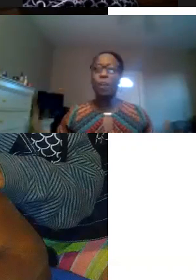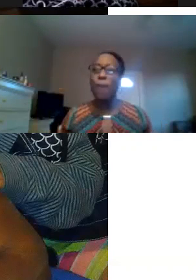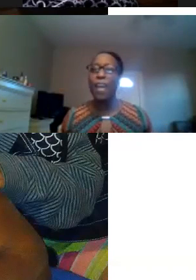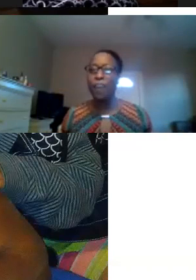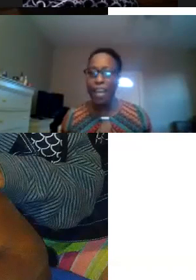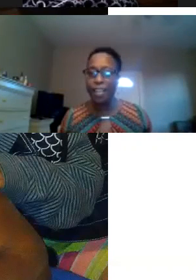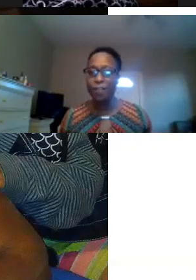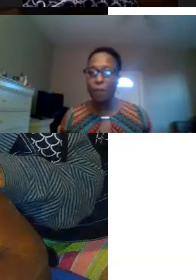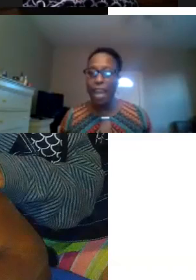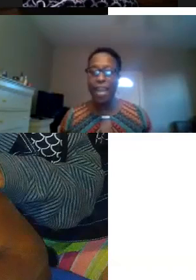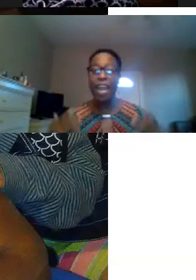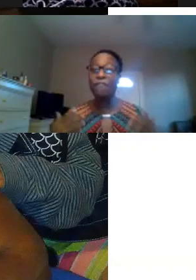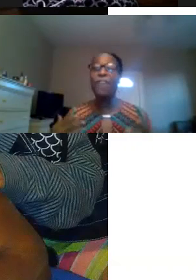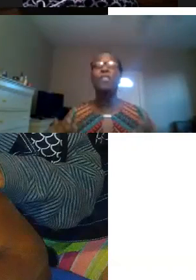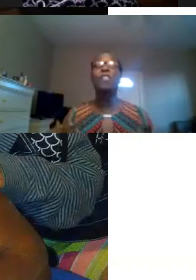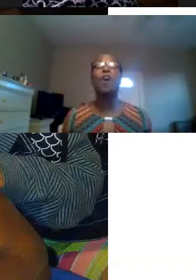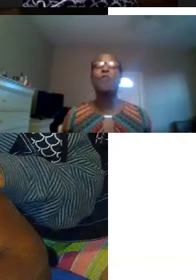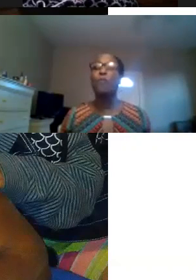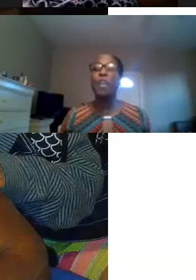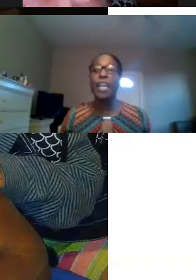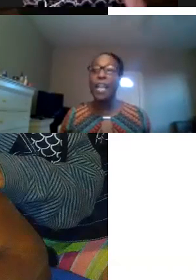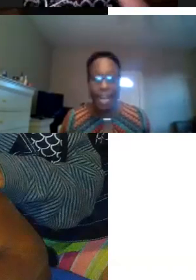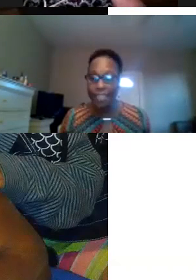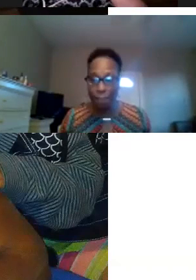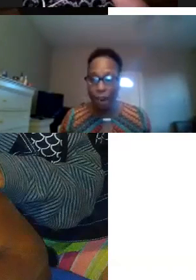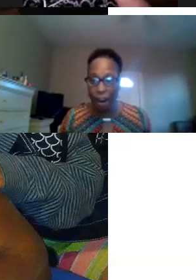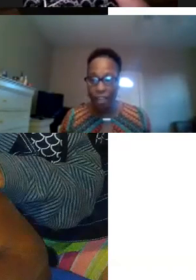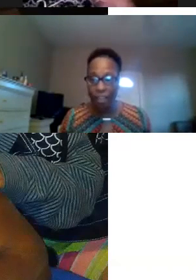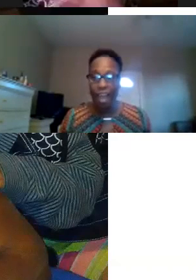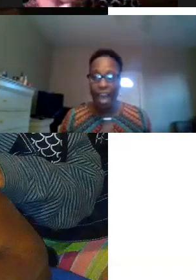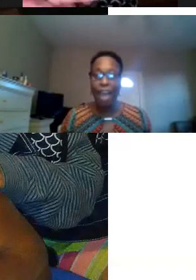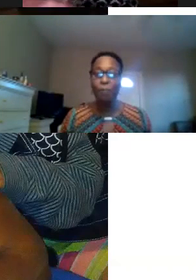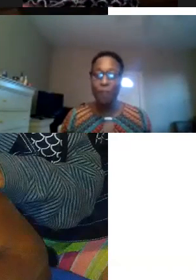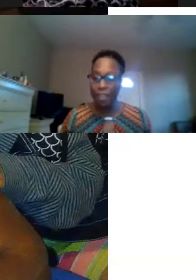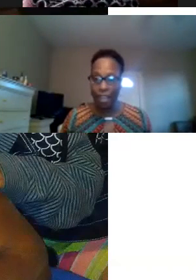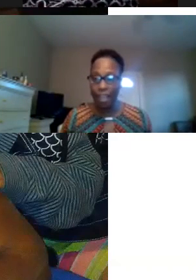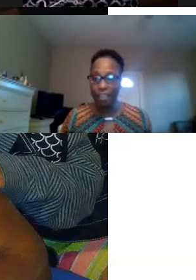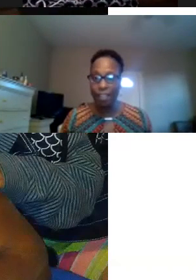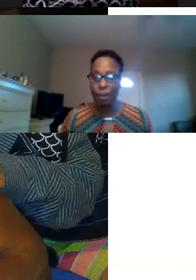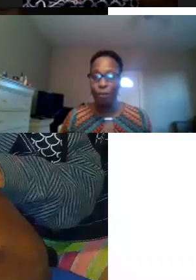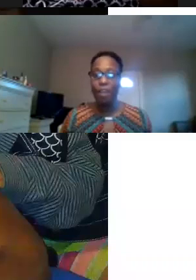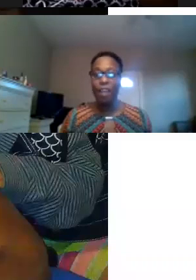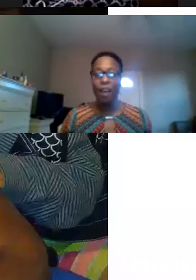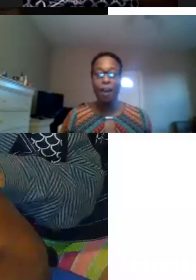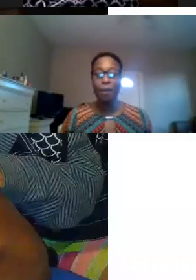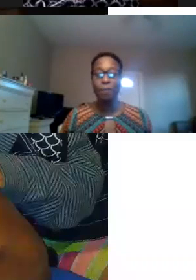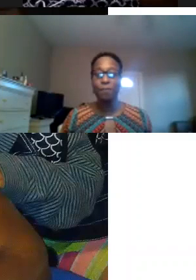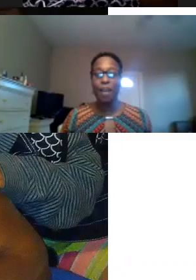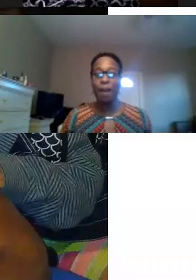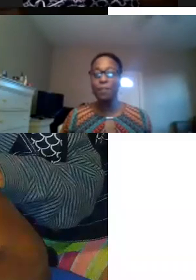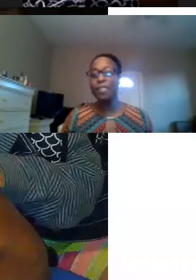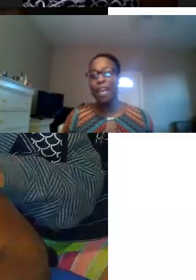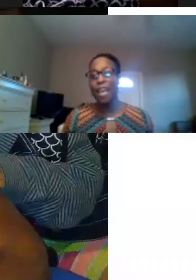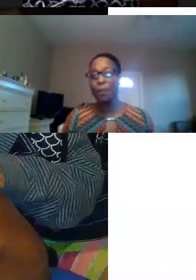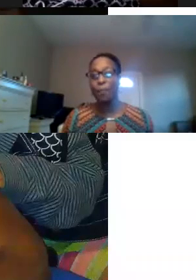into what single payer is, right? And I felt so freaking late to the party. I really did. So